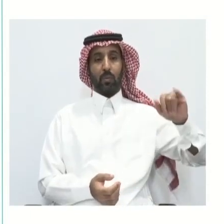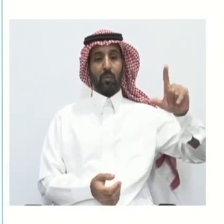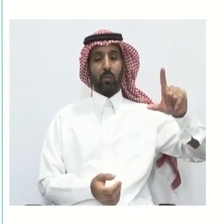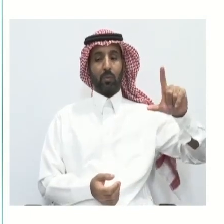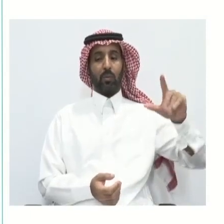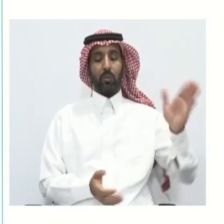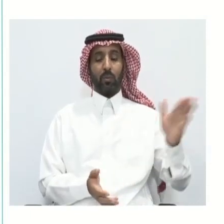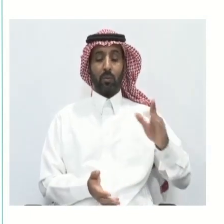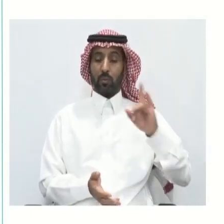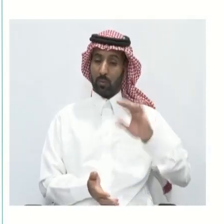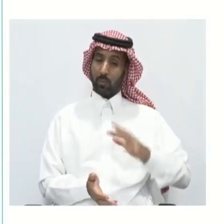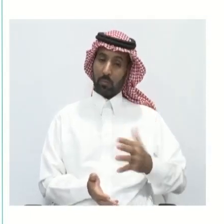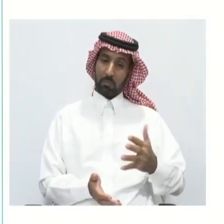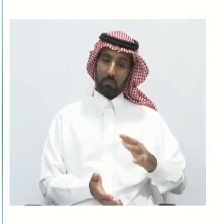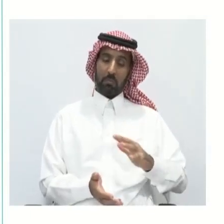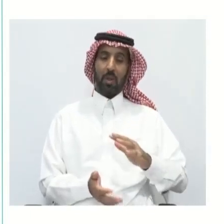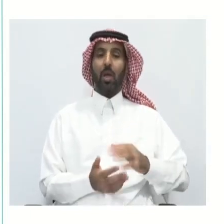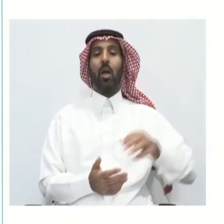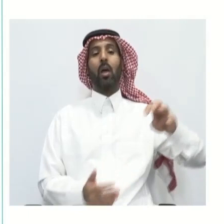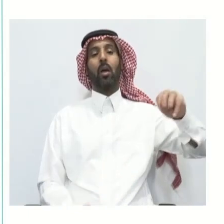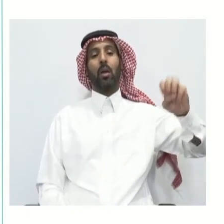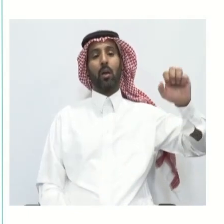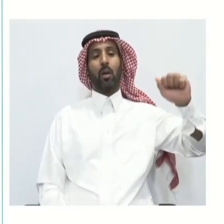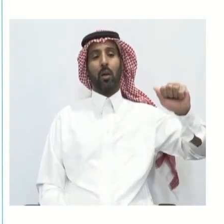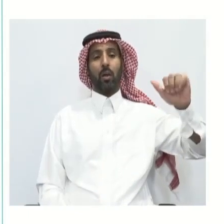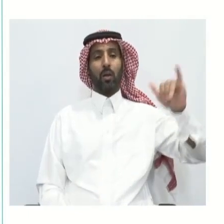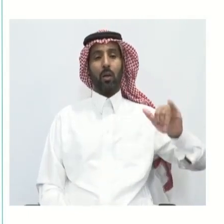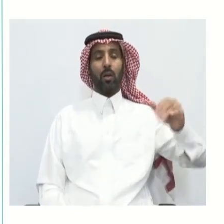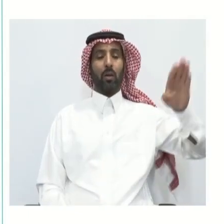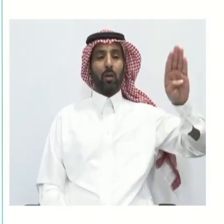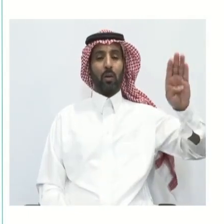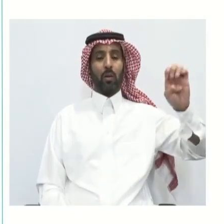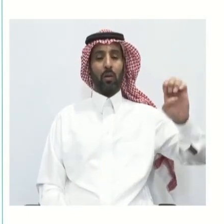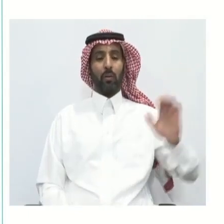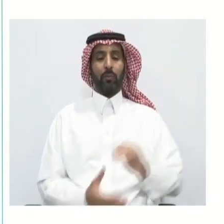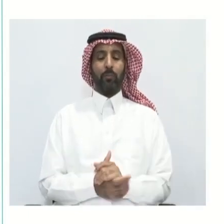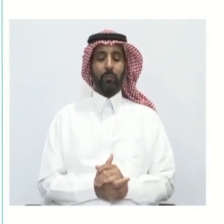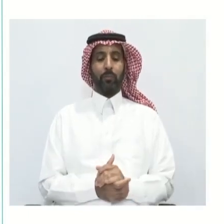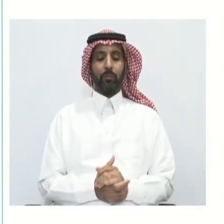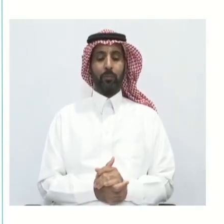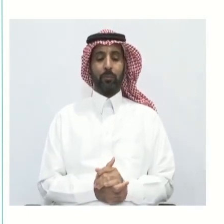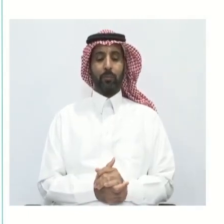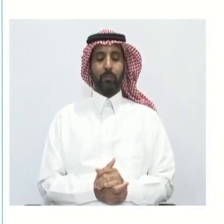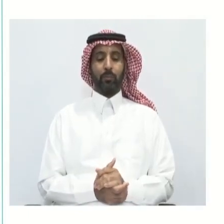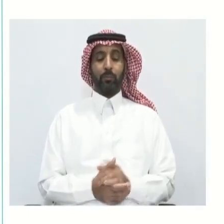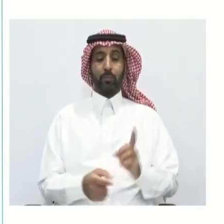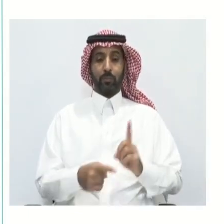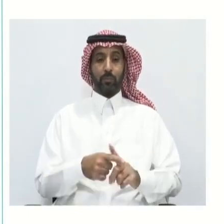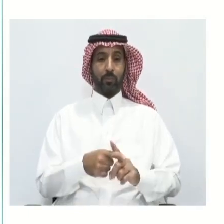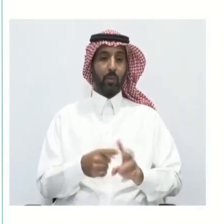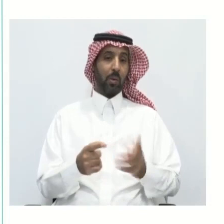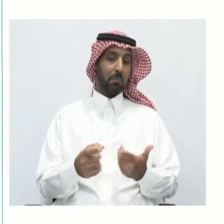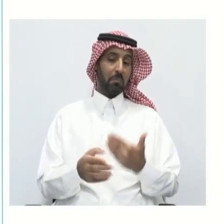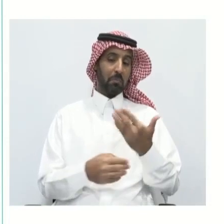maybe or probably for uncertain or indefinite plans. Again, we use be plus going to talk about